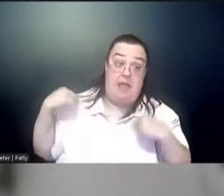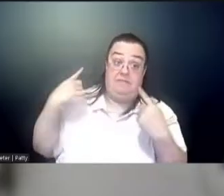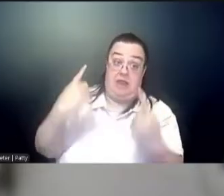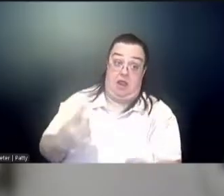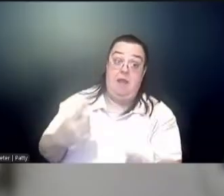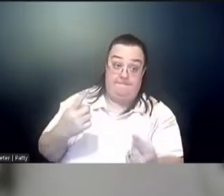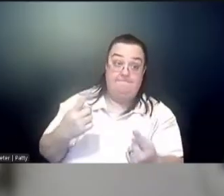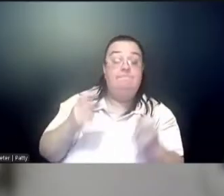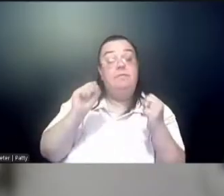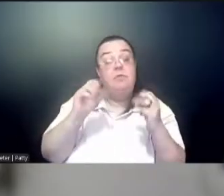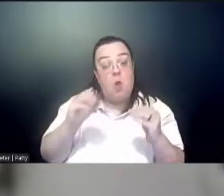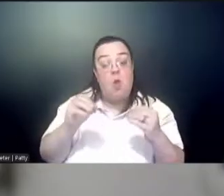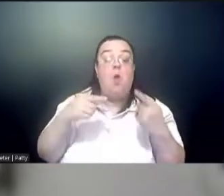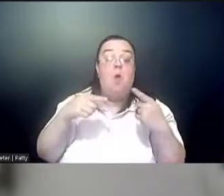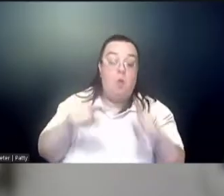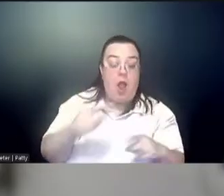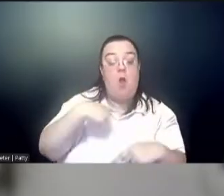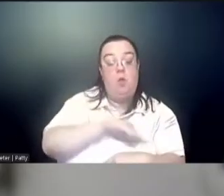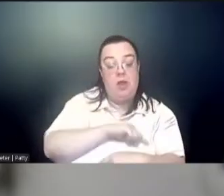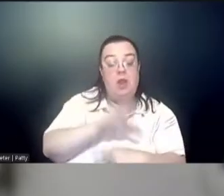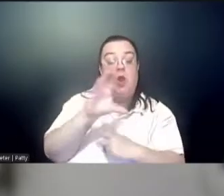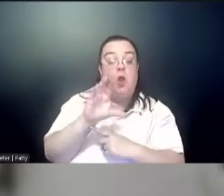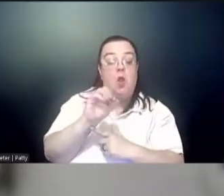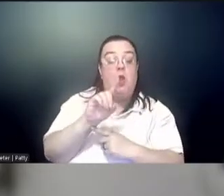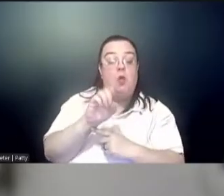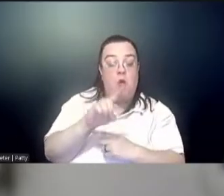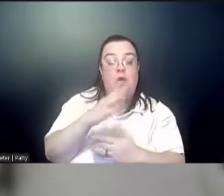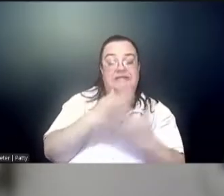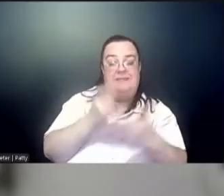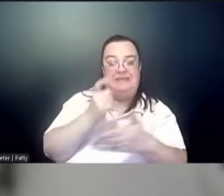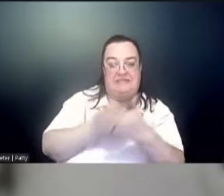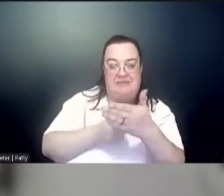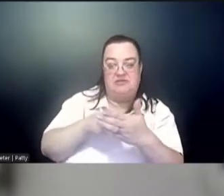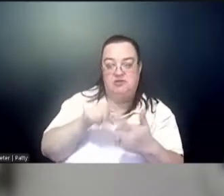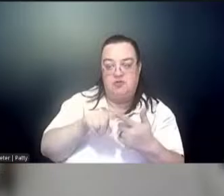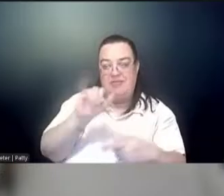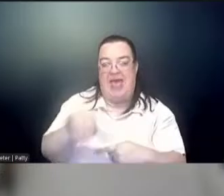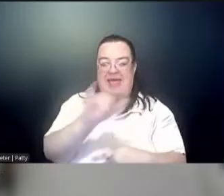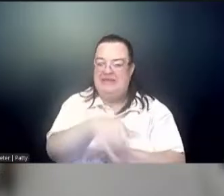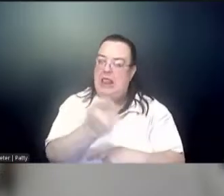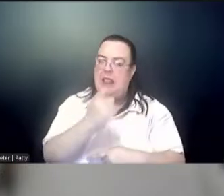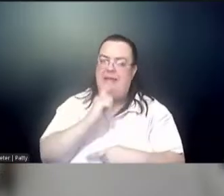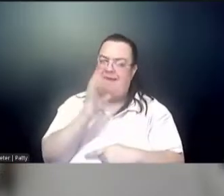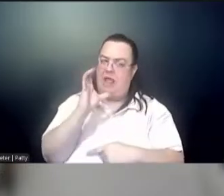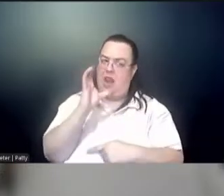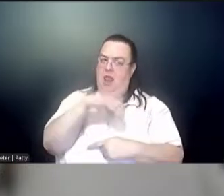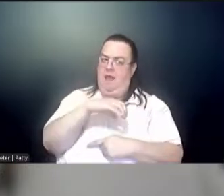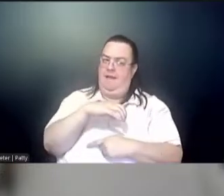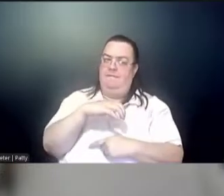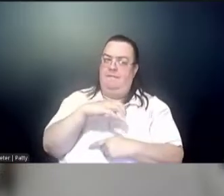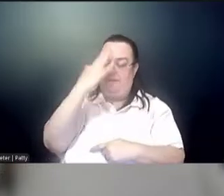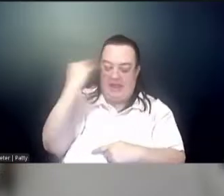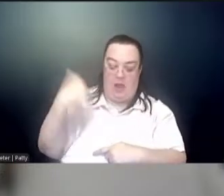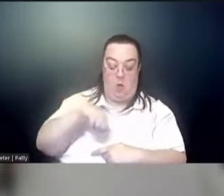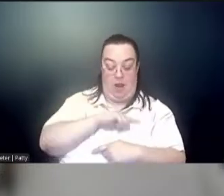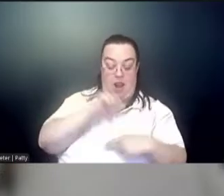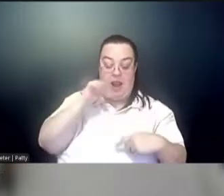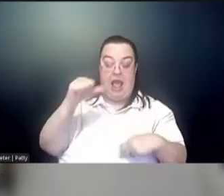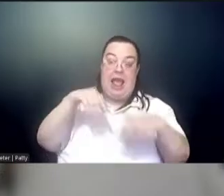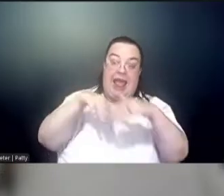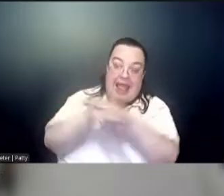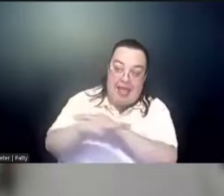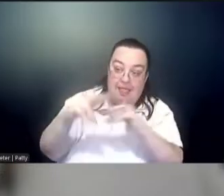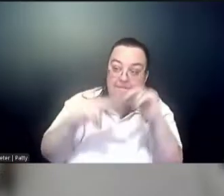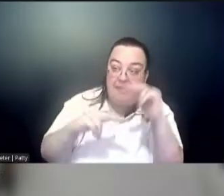And so while we have coded some expenses to that, we have an anomaly here with not being in a building,